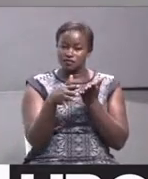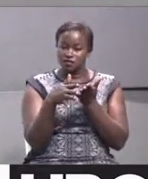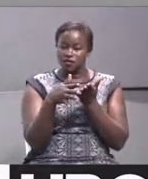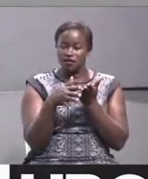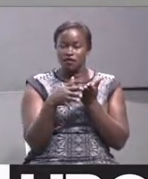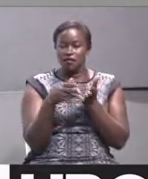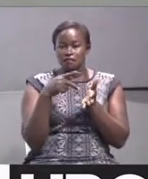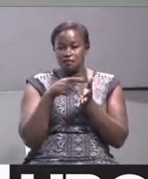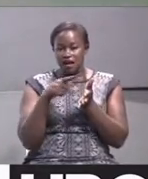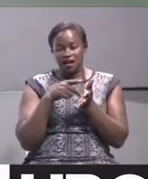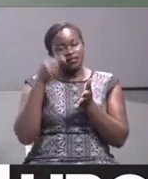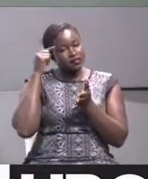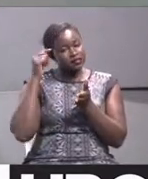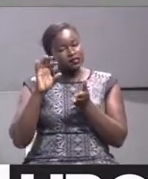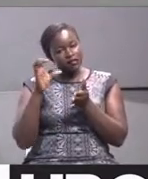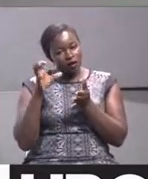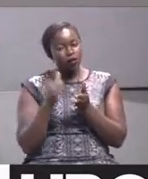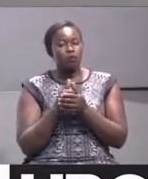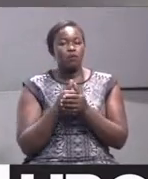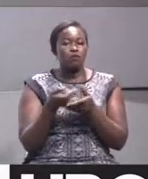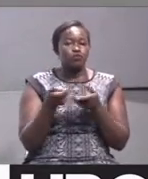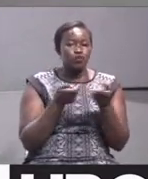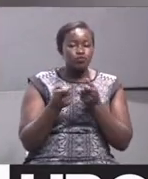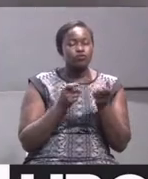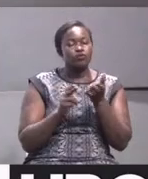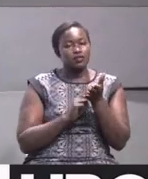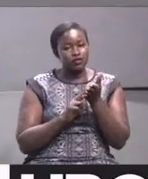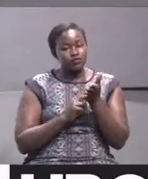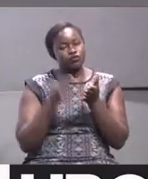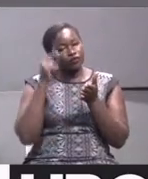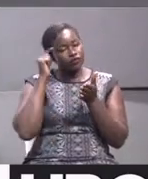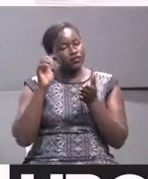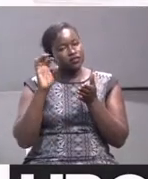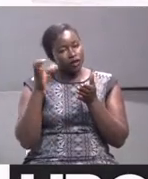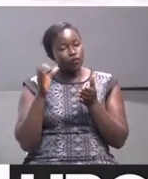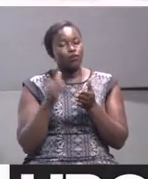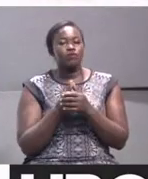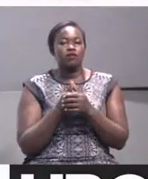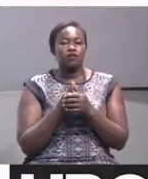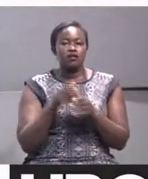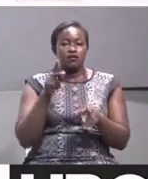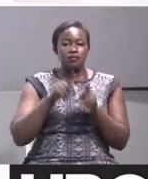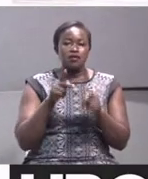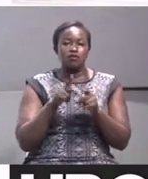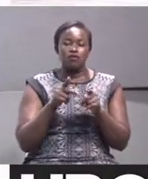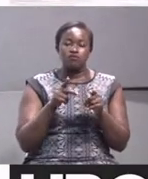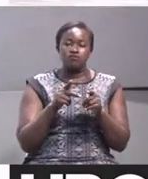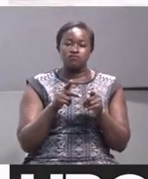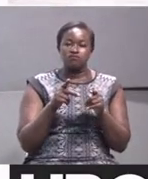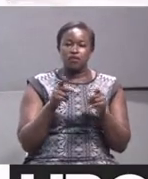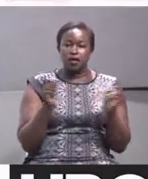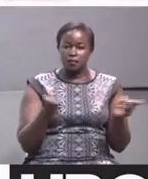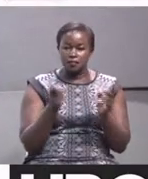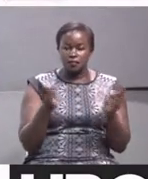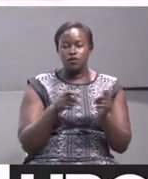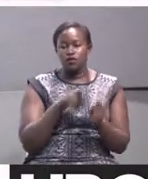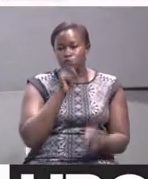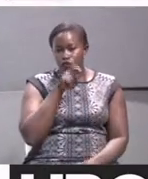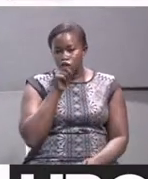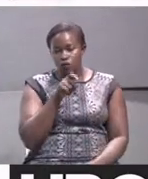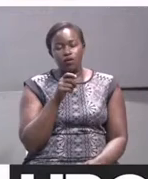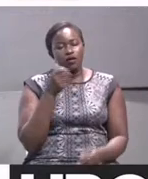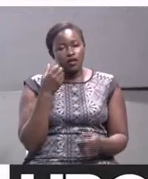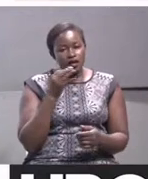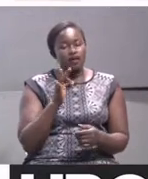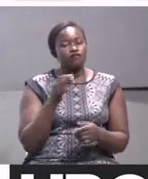charcoal, minimizing the usage of charcoal by poultry farmers in brooding and cooking in their homes. When you minimize the